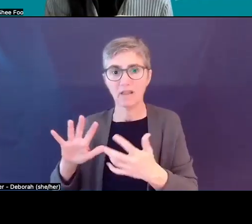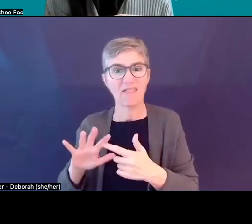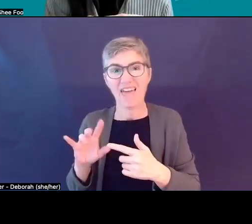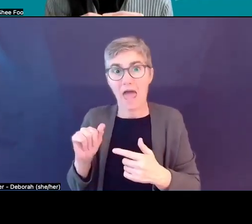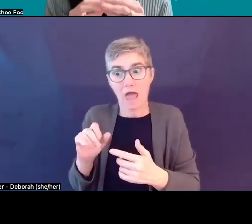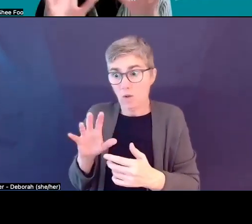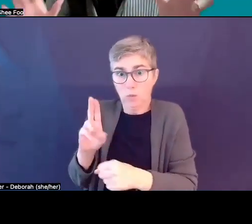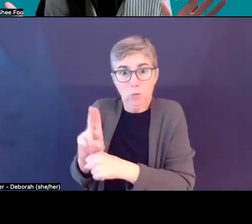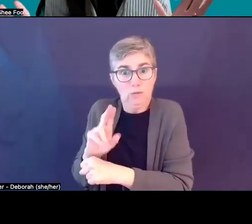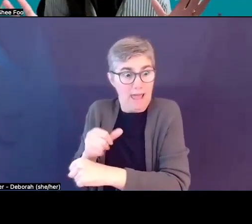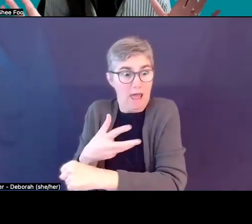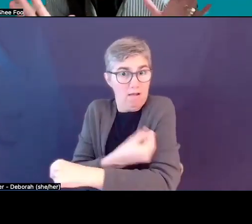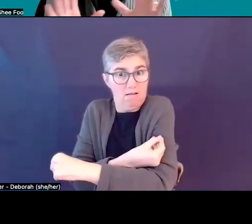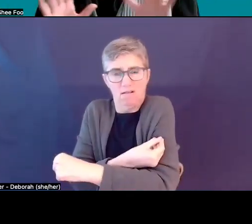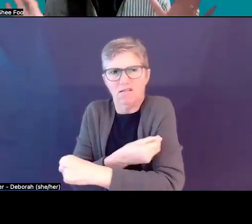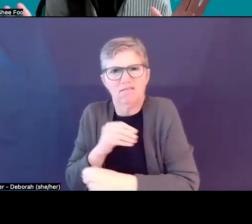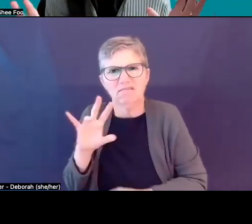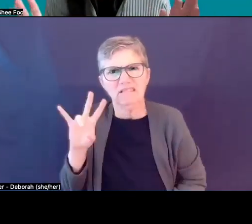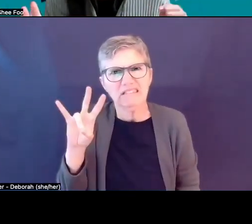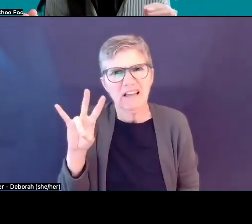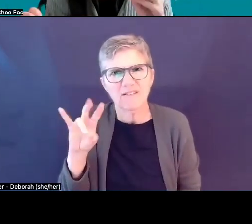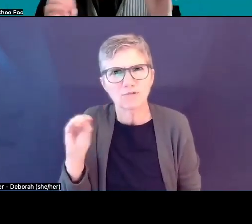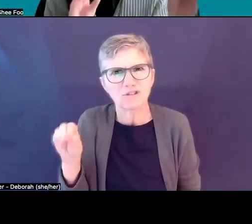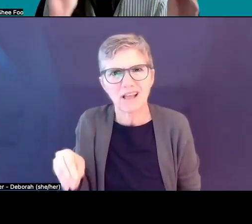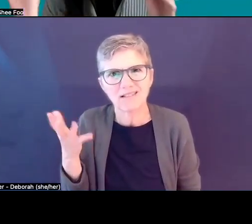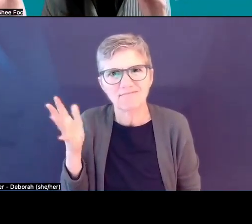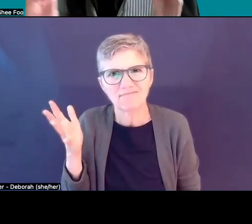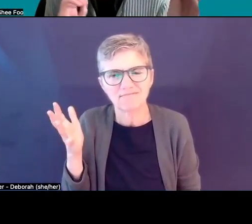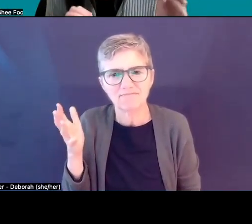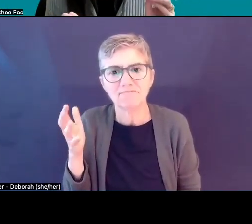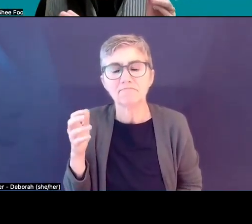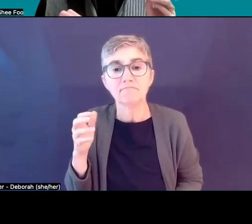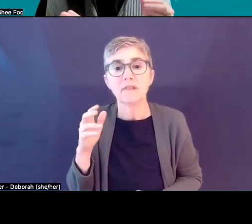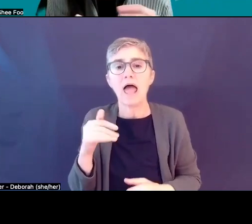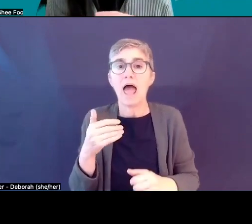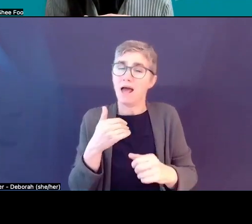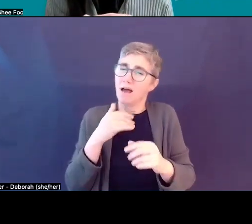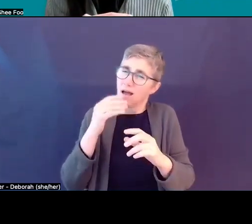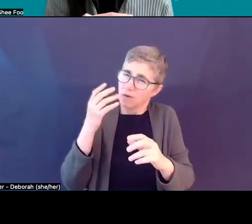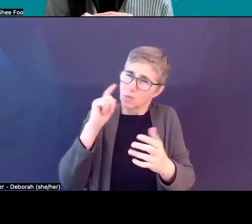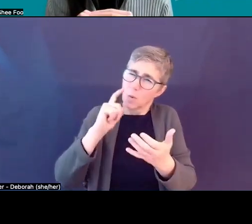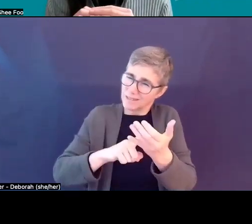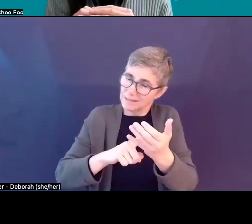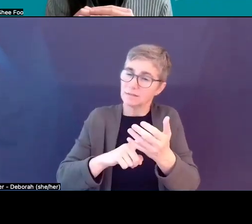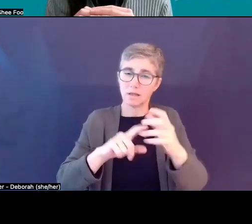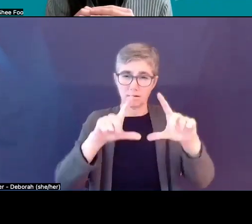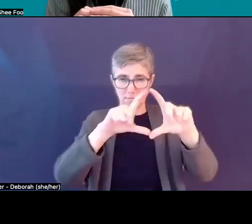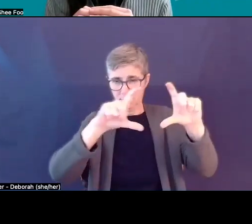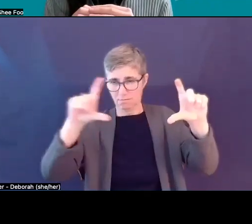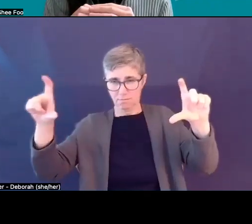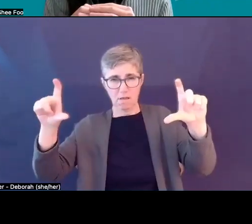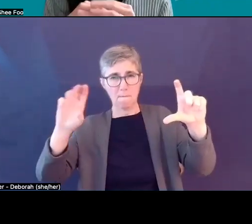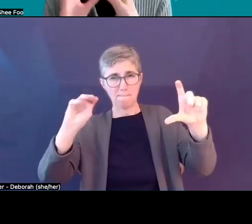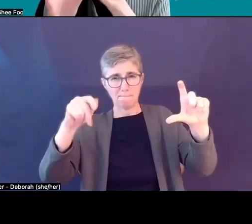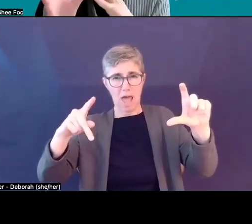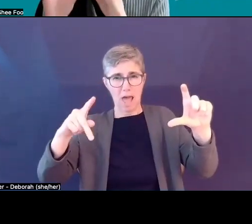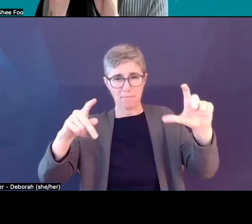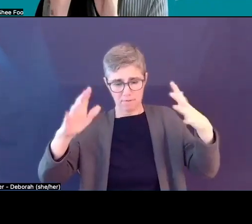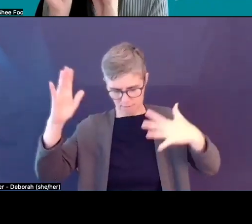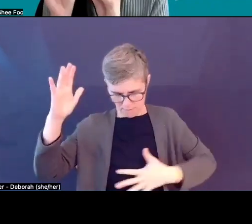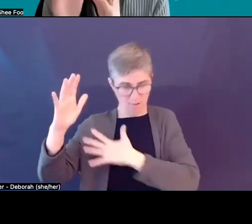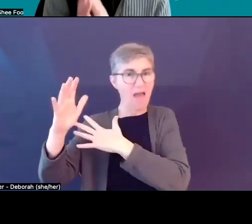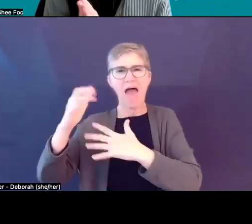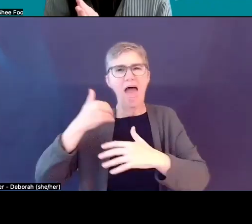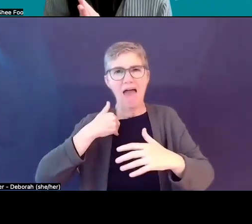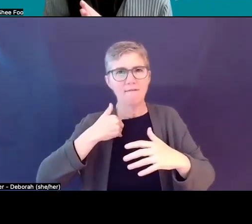7%. As you can see from the map here, there are county-level differences with the higher